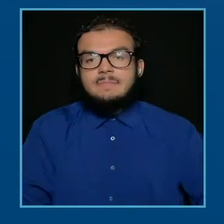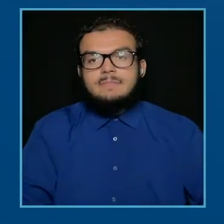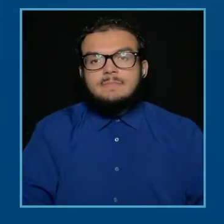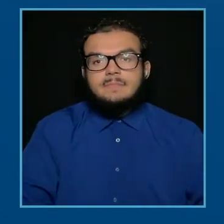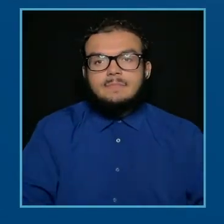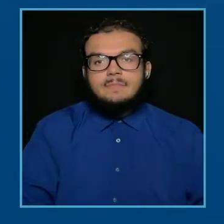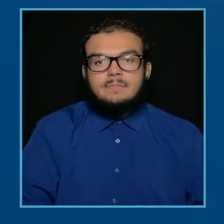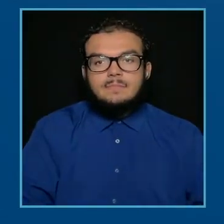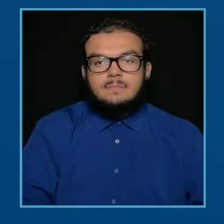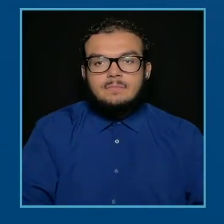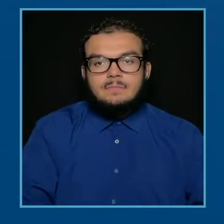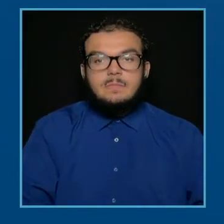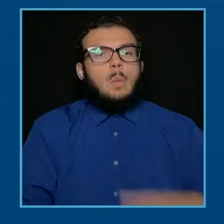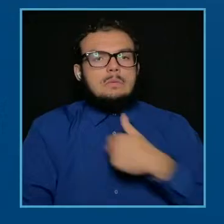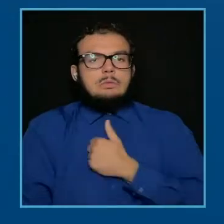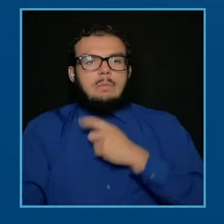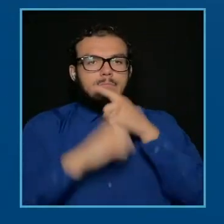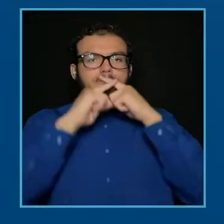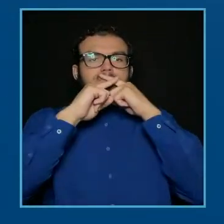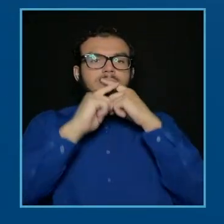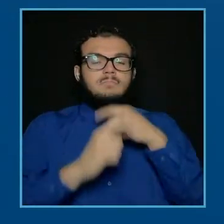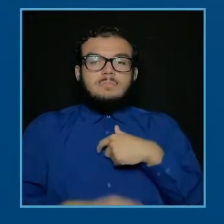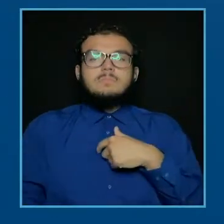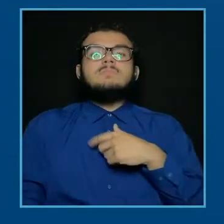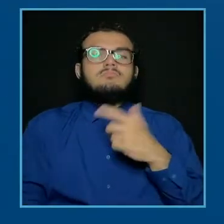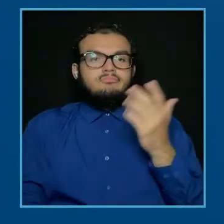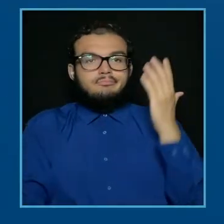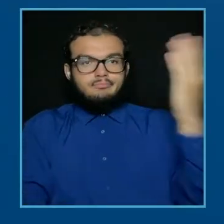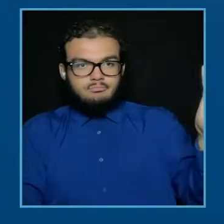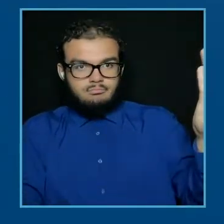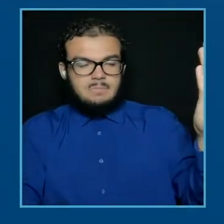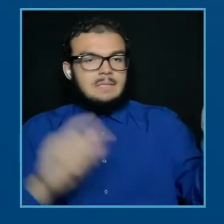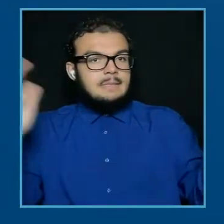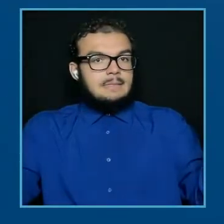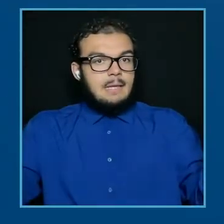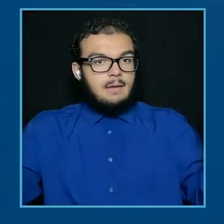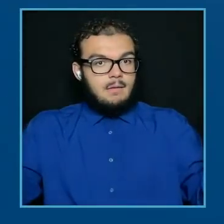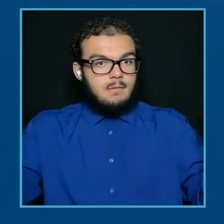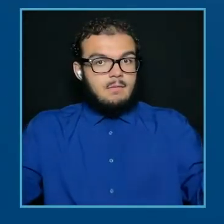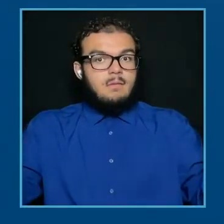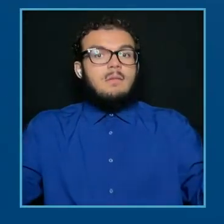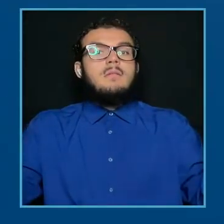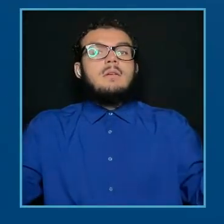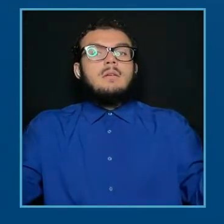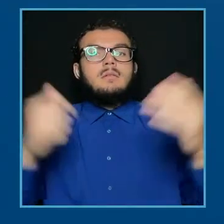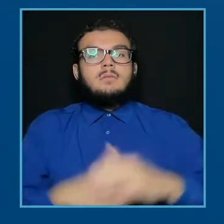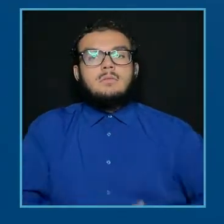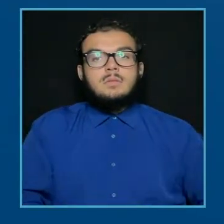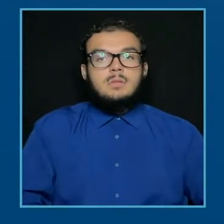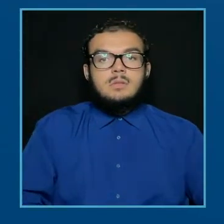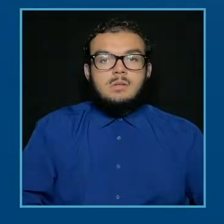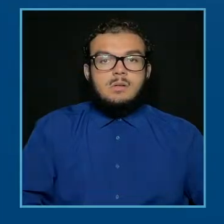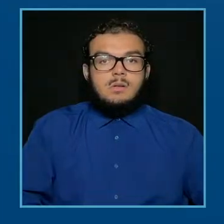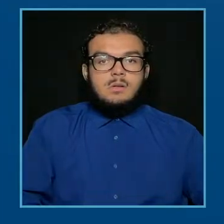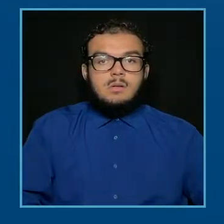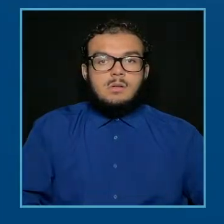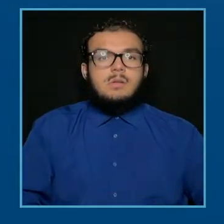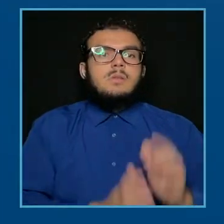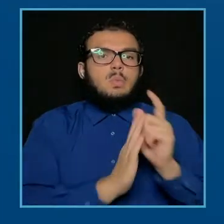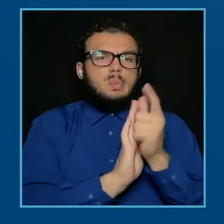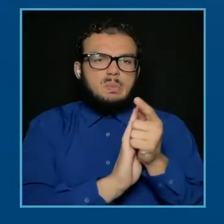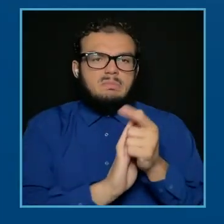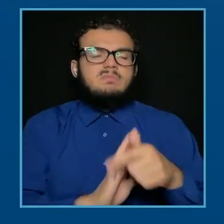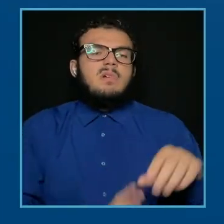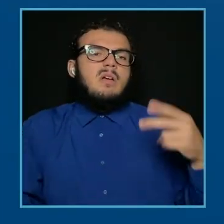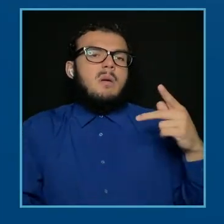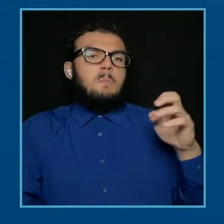Oops, I muted myself, sorry. A resolution has been offered and seconded. It is just, in just a moment, Party Affairs will display the